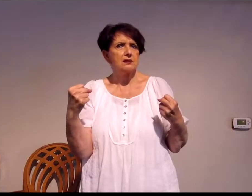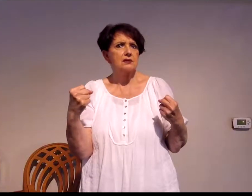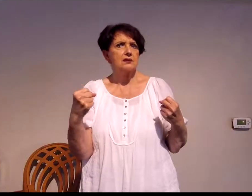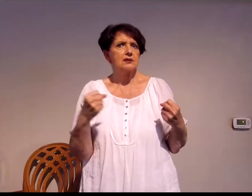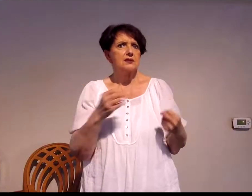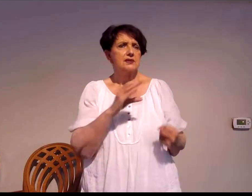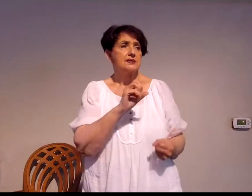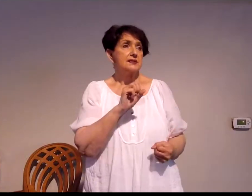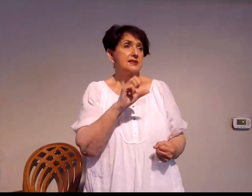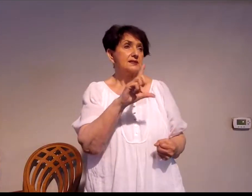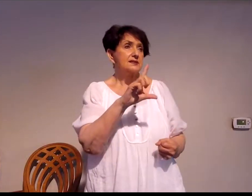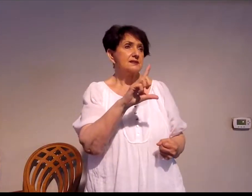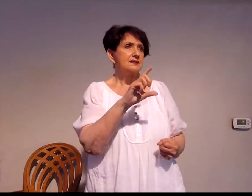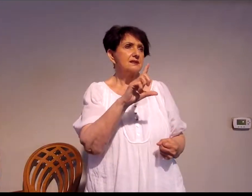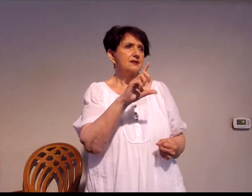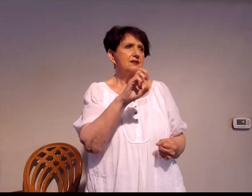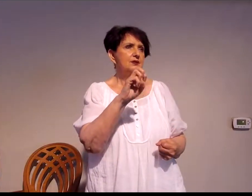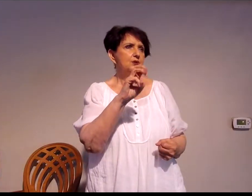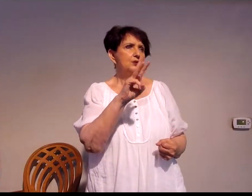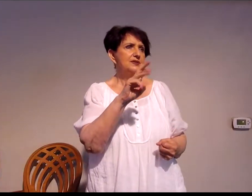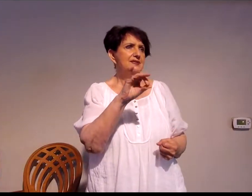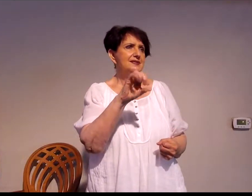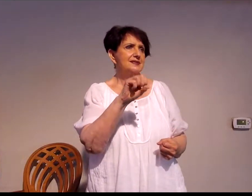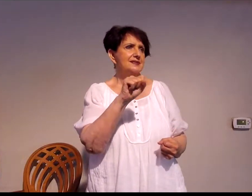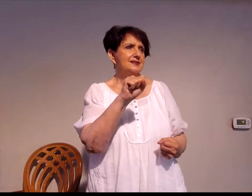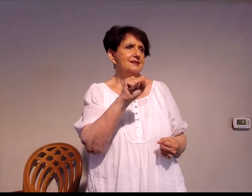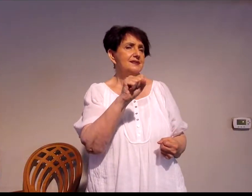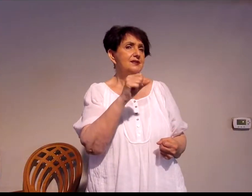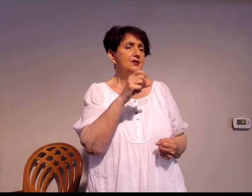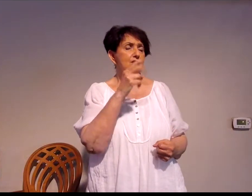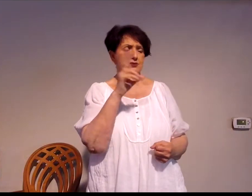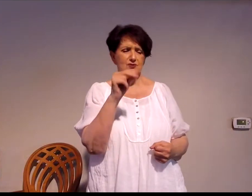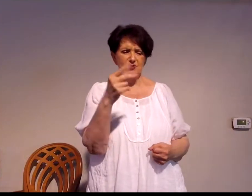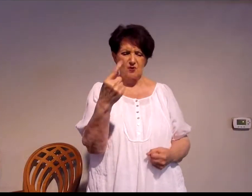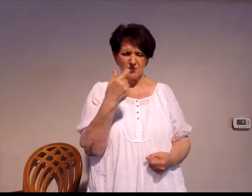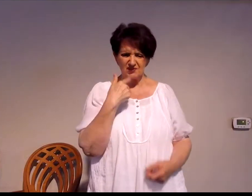one ever told me that grief felt so like fear."